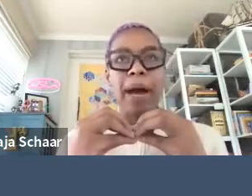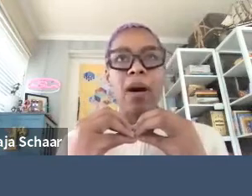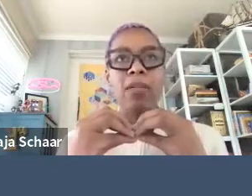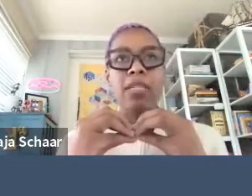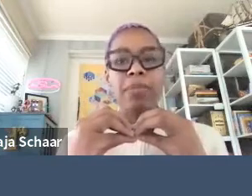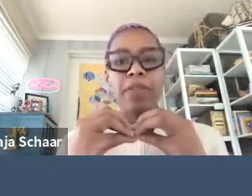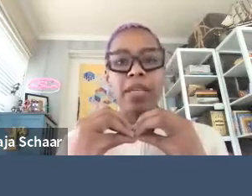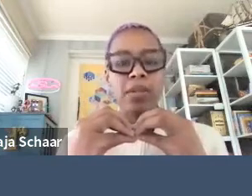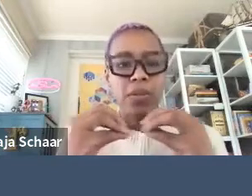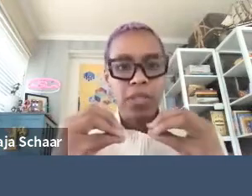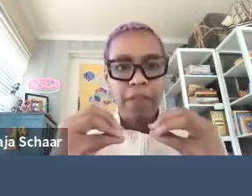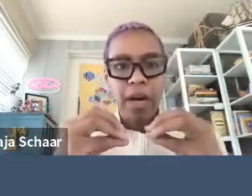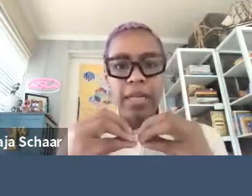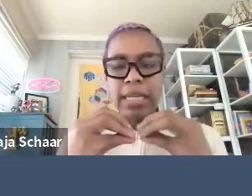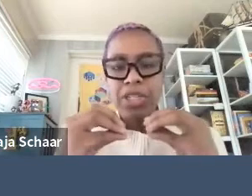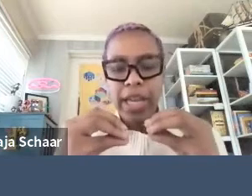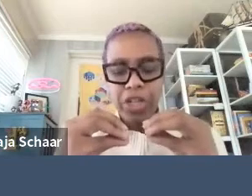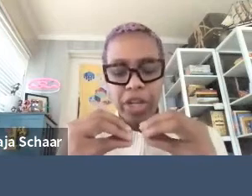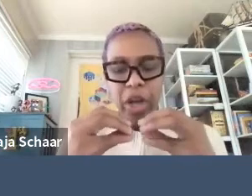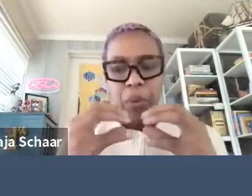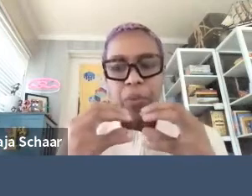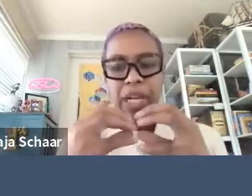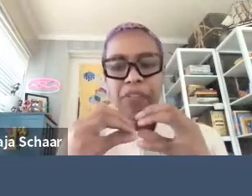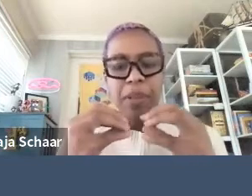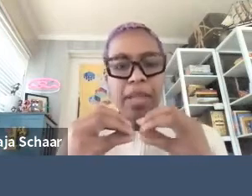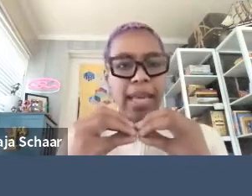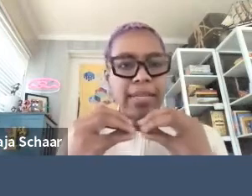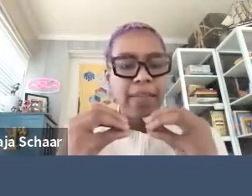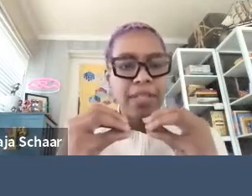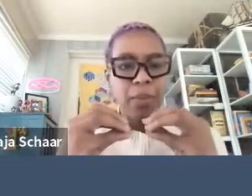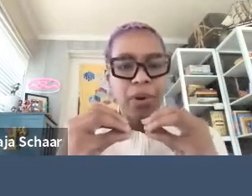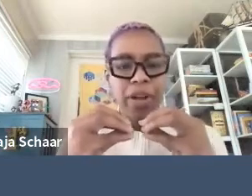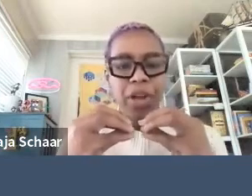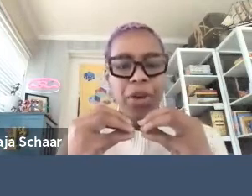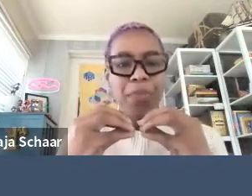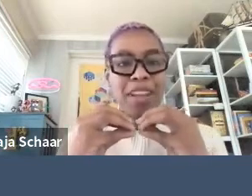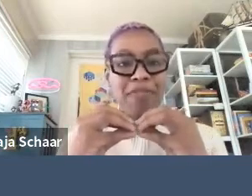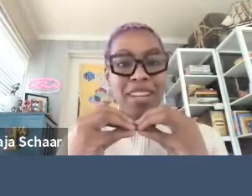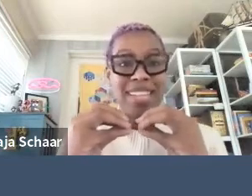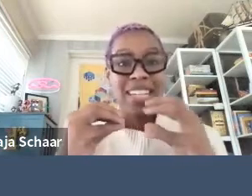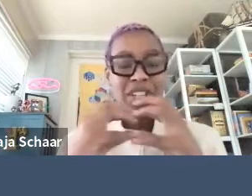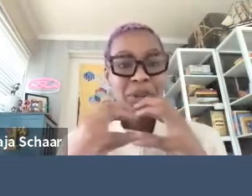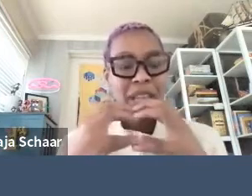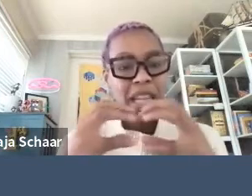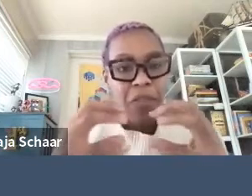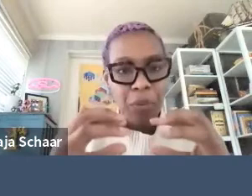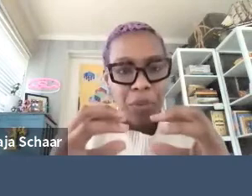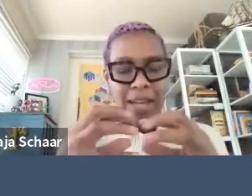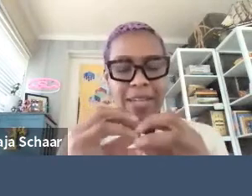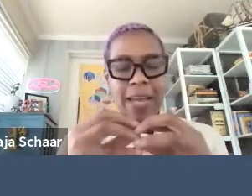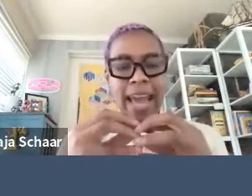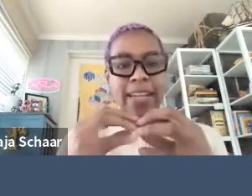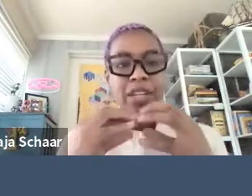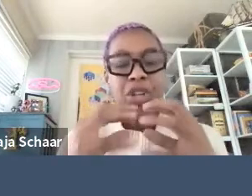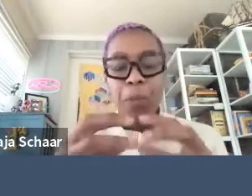read about some of these schools of thought in education, we're reading from the lens of someone who didn't necessarily live through